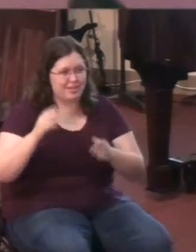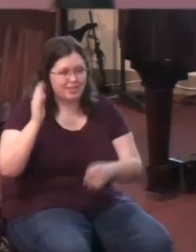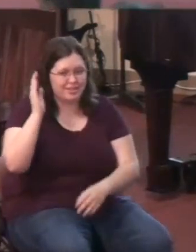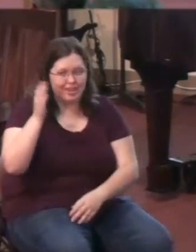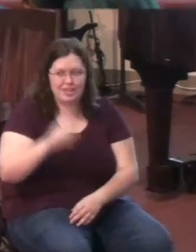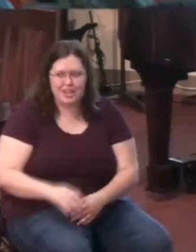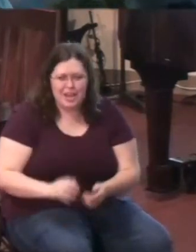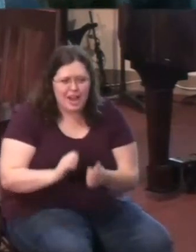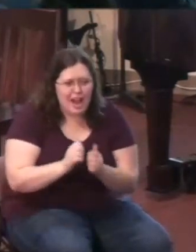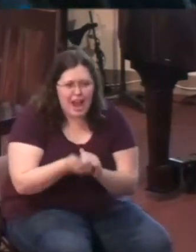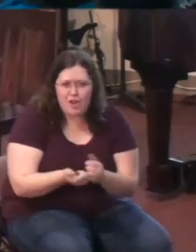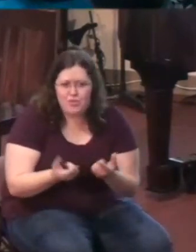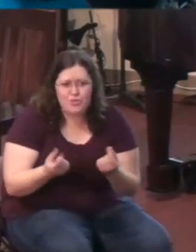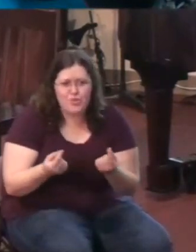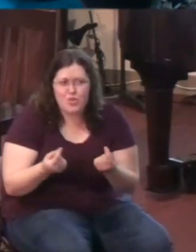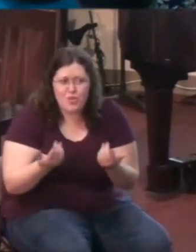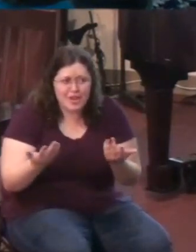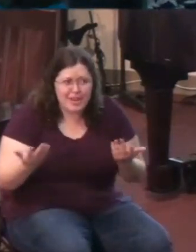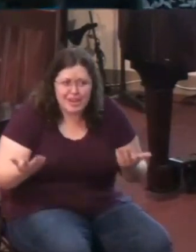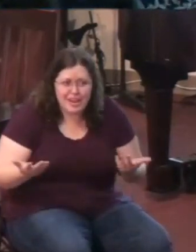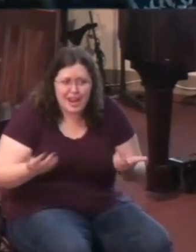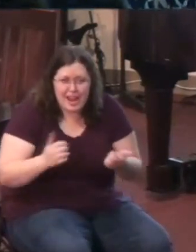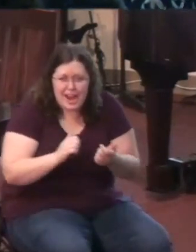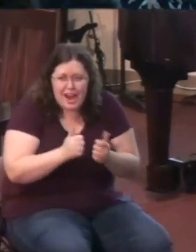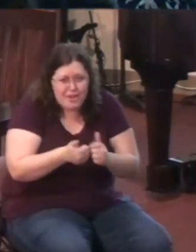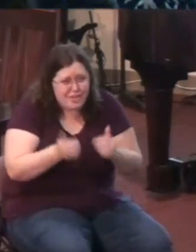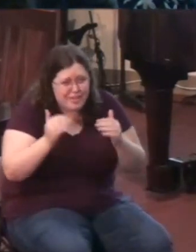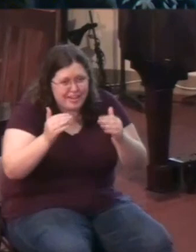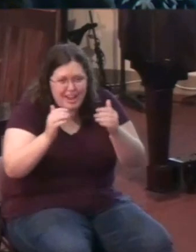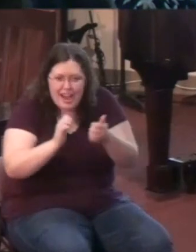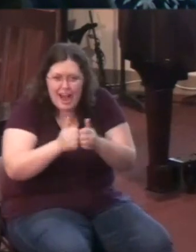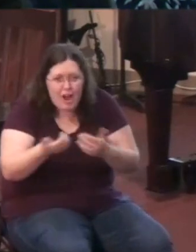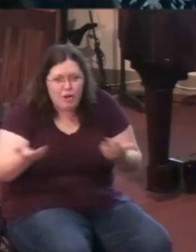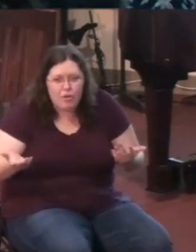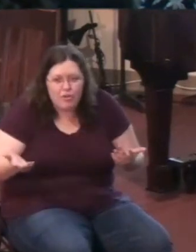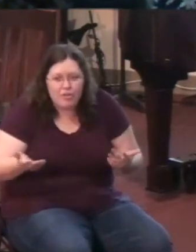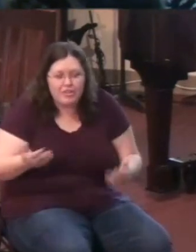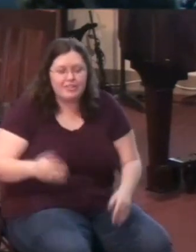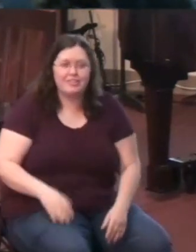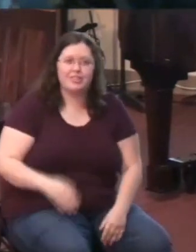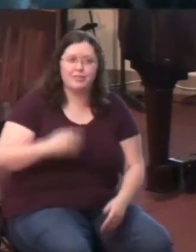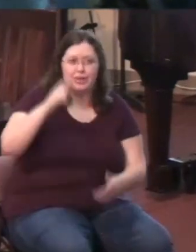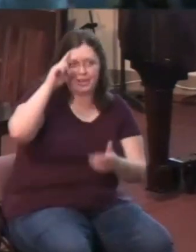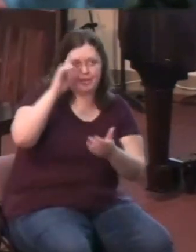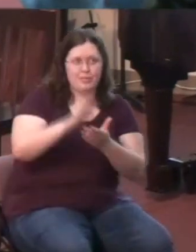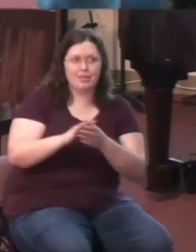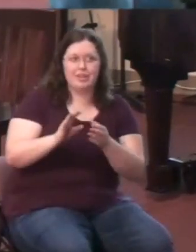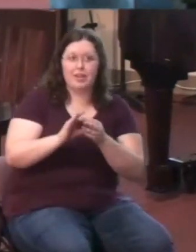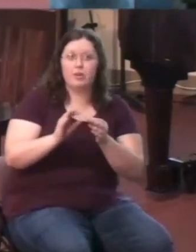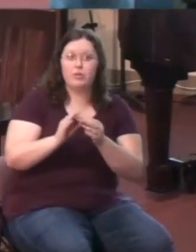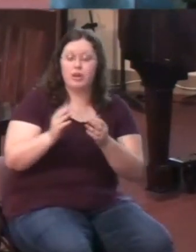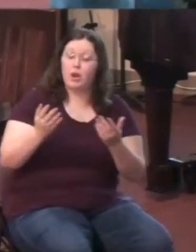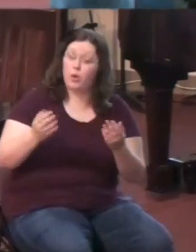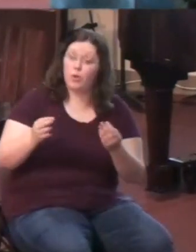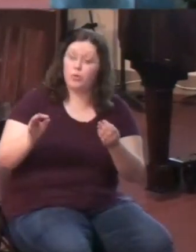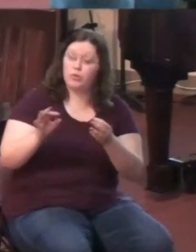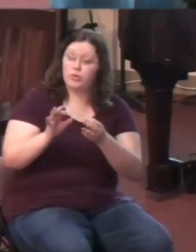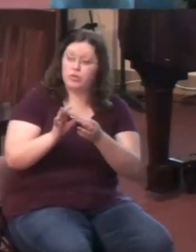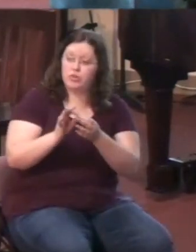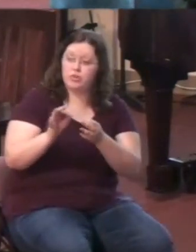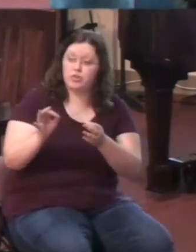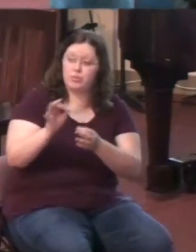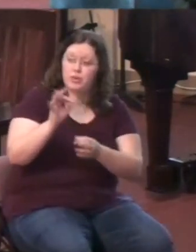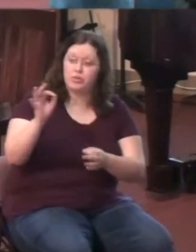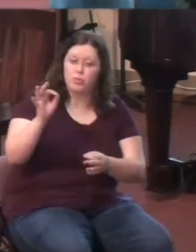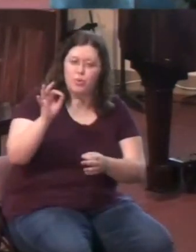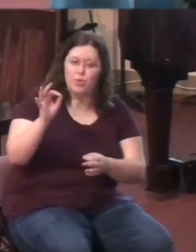it? How do you gain a higher level of consciousness? And my husband said, well, it's the spiritual Fab Four, of